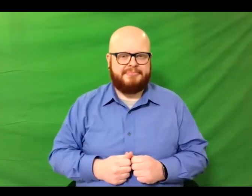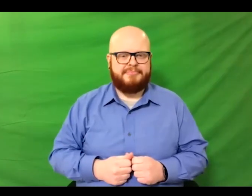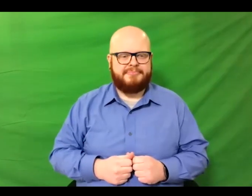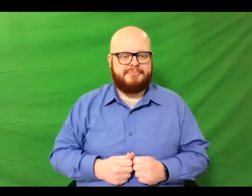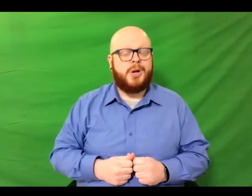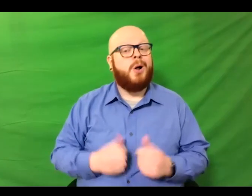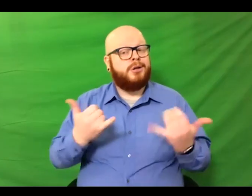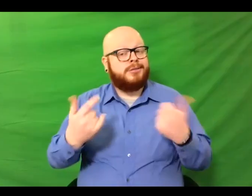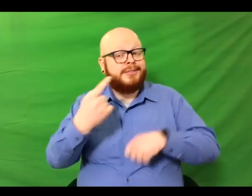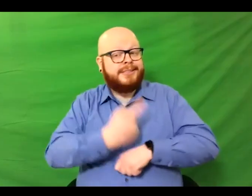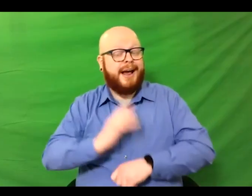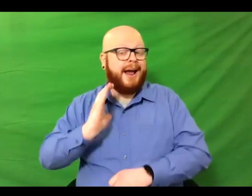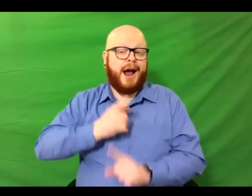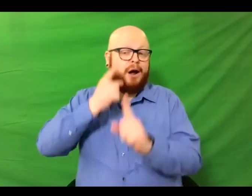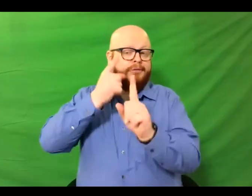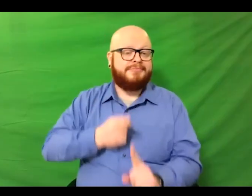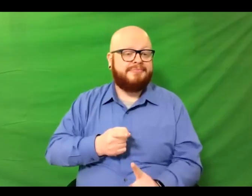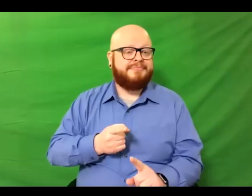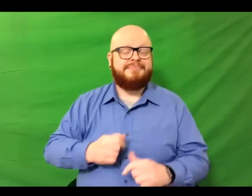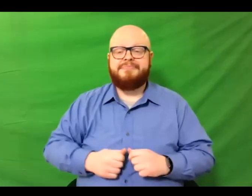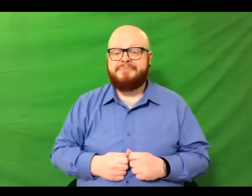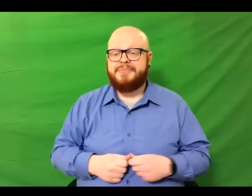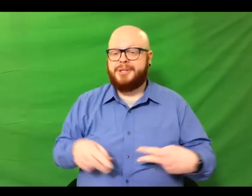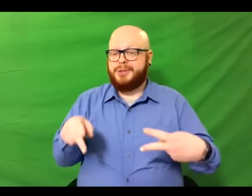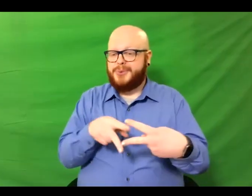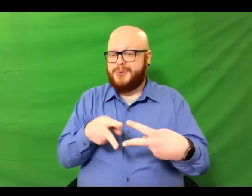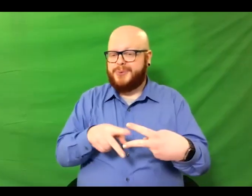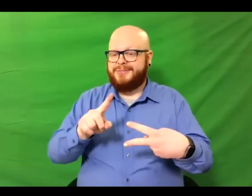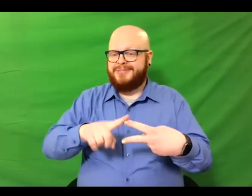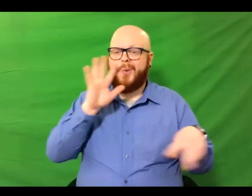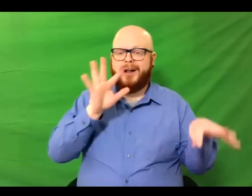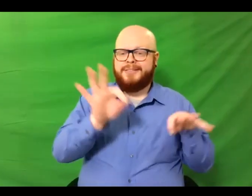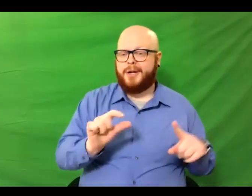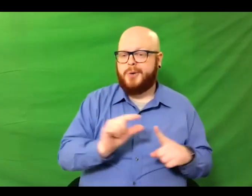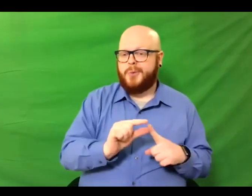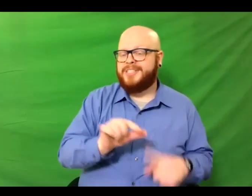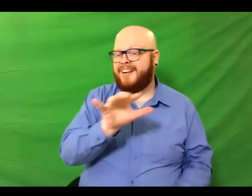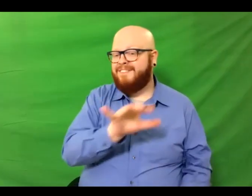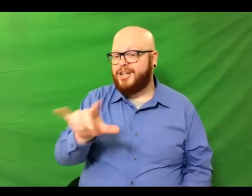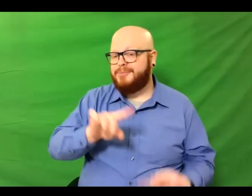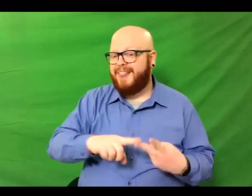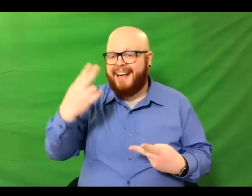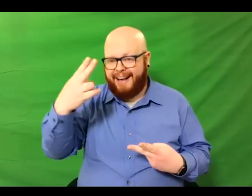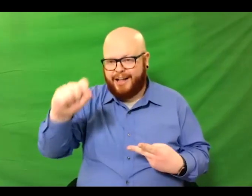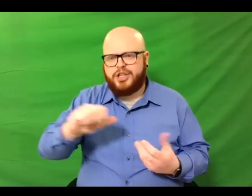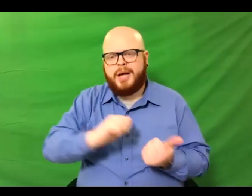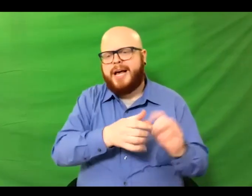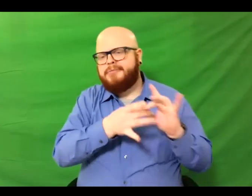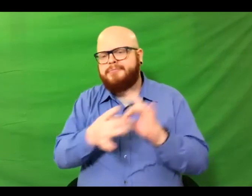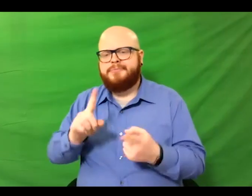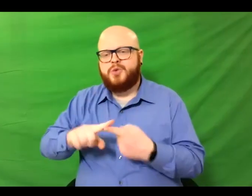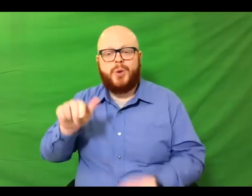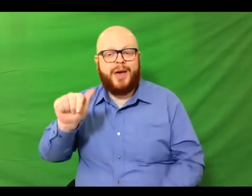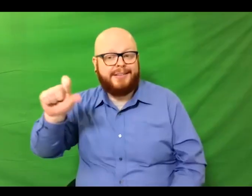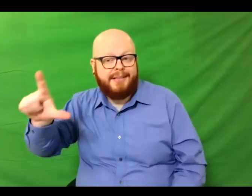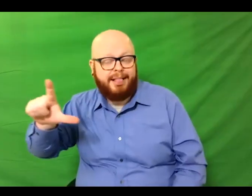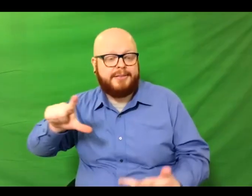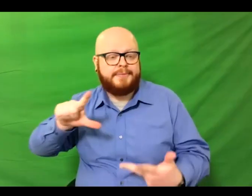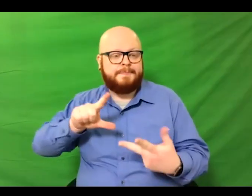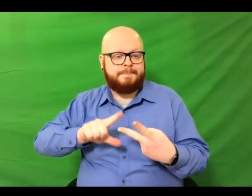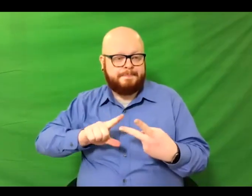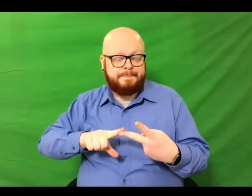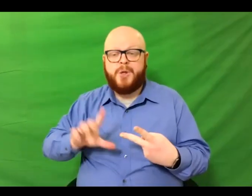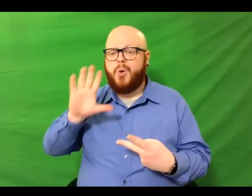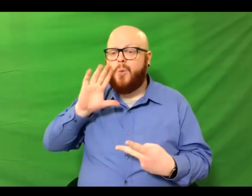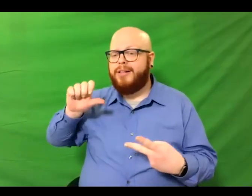So today, our objectives, real quick, we're going to define the terms fingerspelling and handshapes as they relate to American Sign Language. We're going to list 3